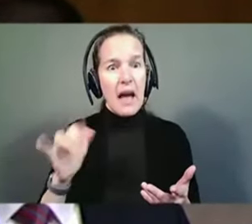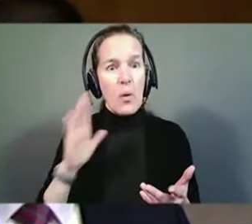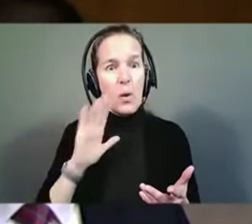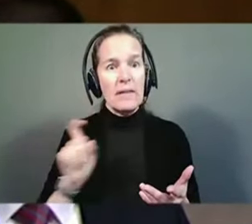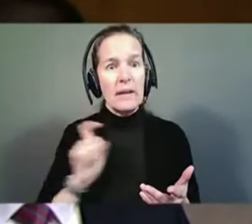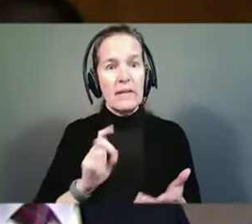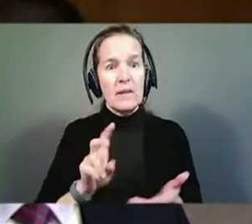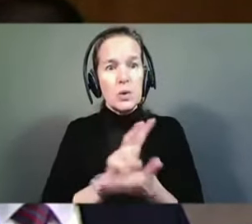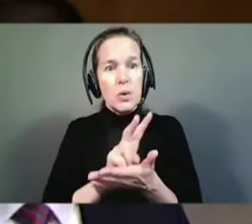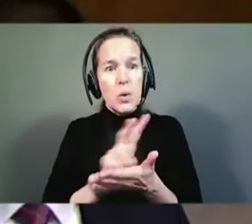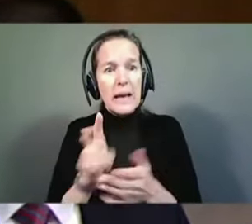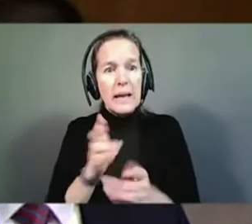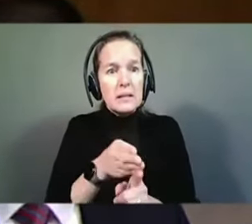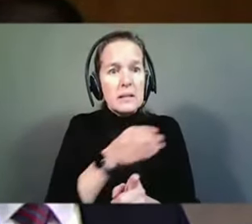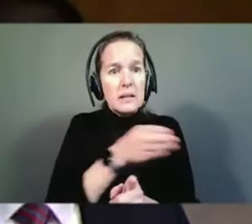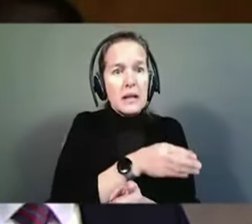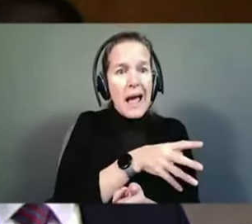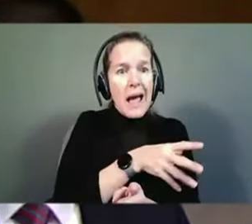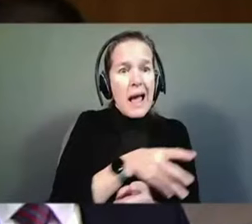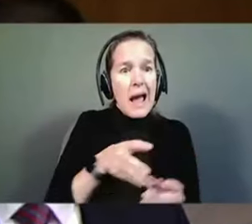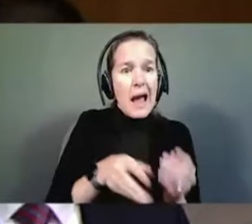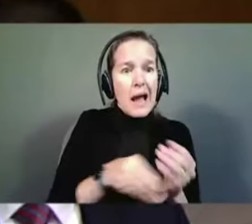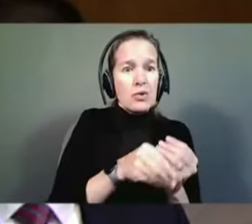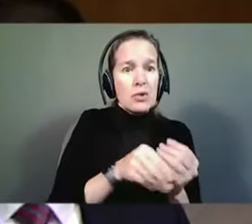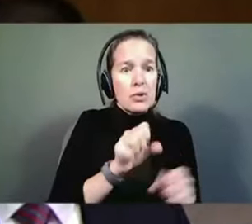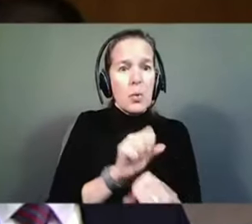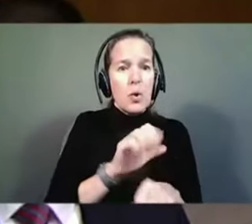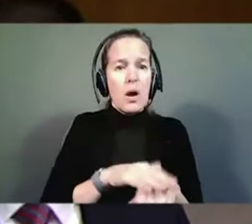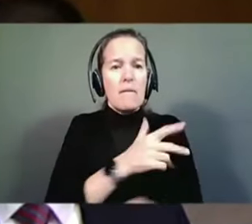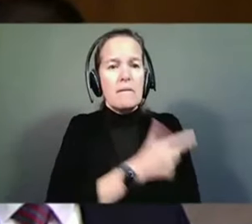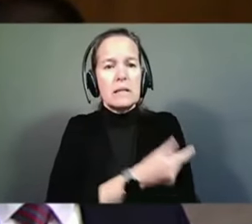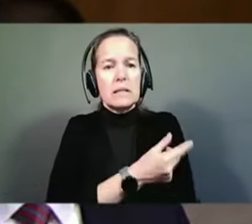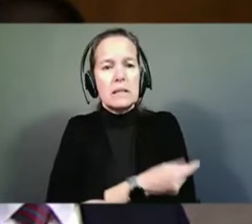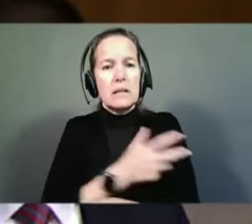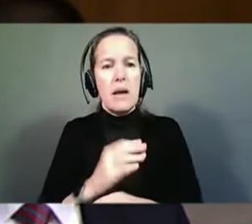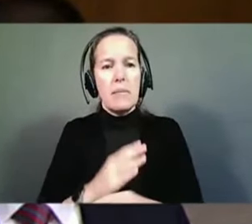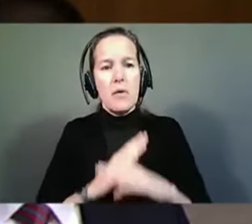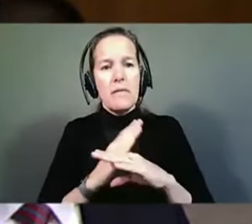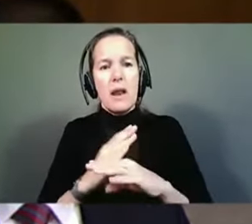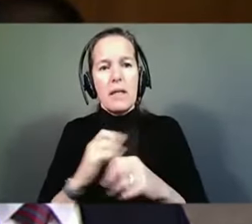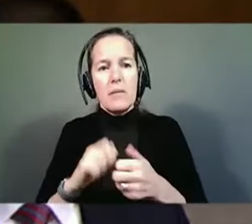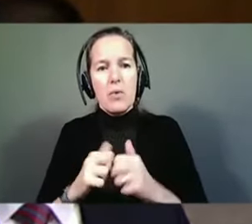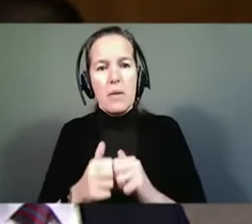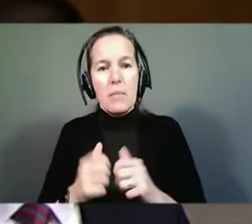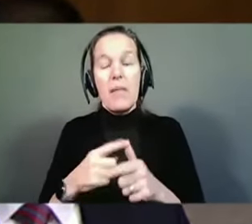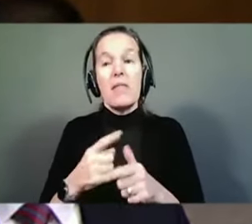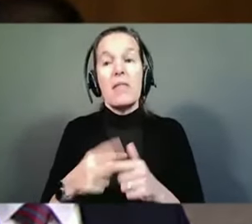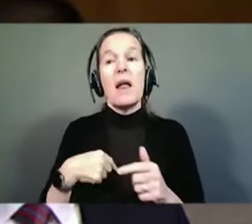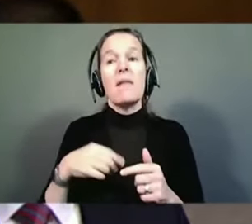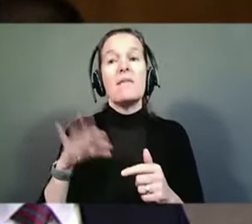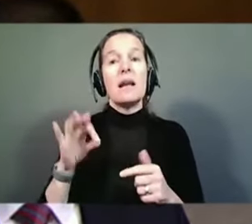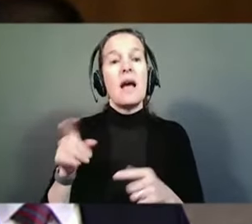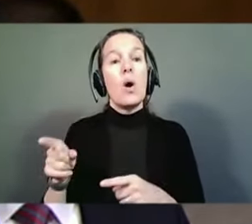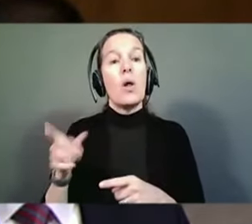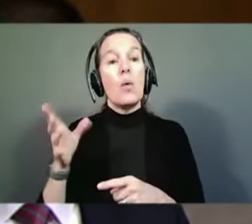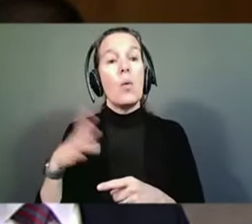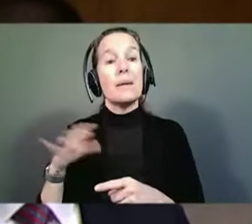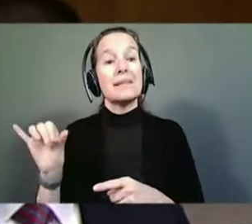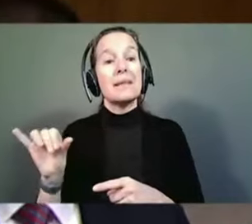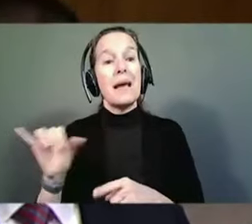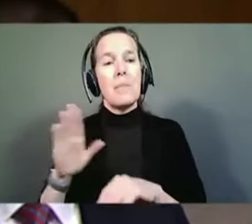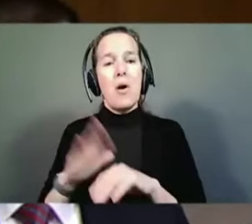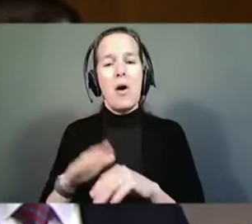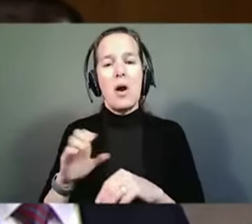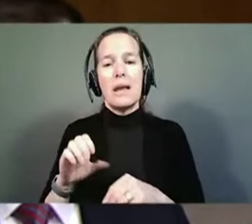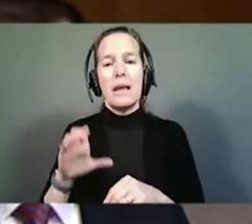a vaccine and curing and preventing the problem. And then I find out she was on the EcoHealth grant